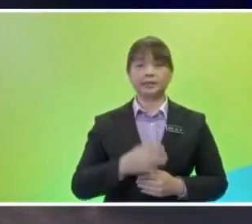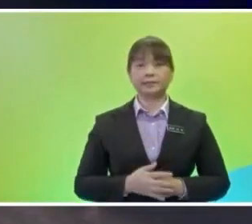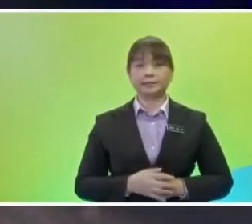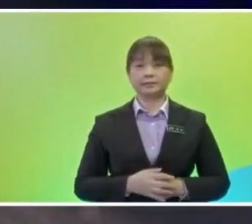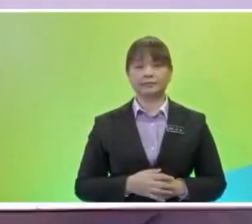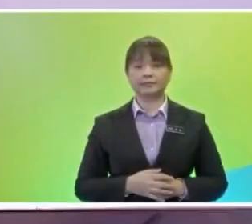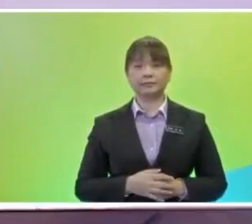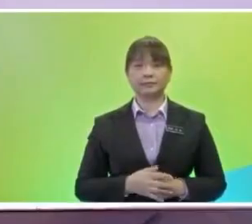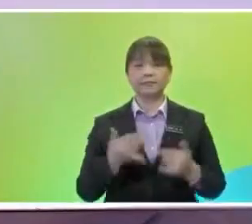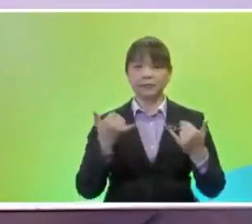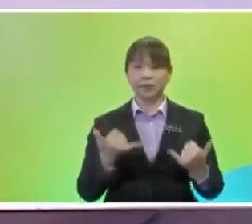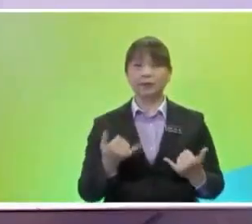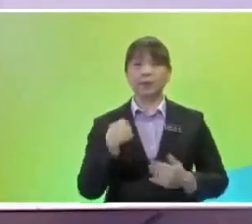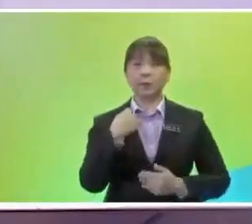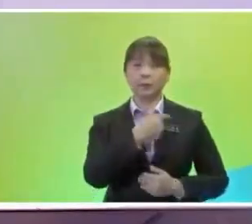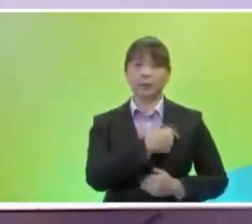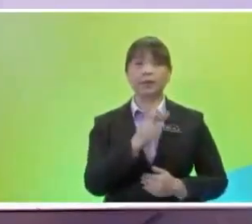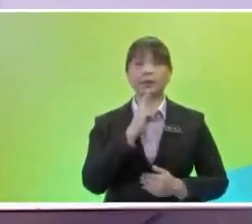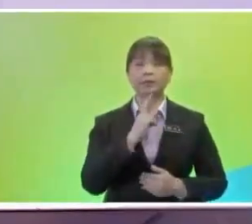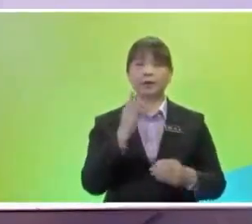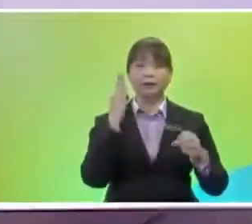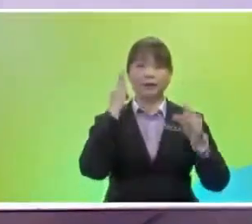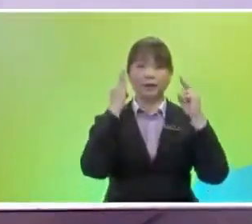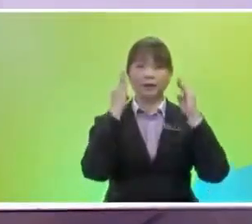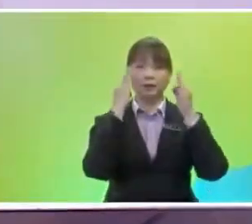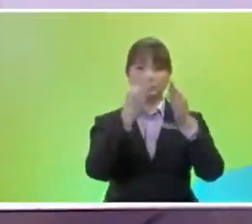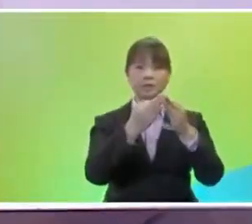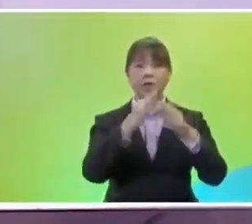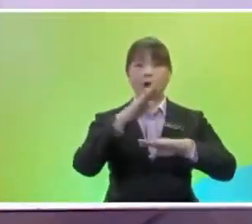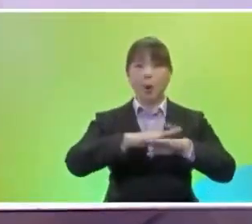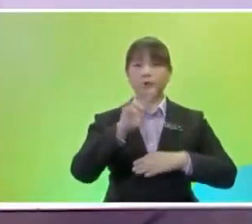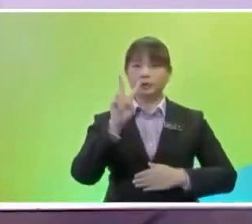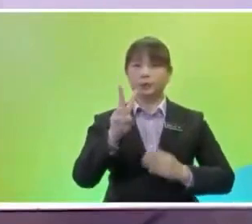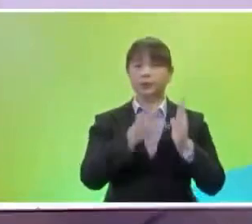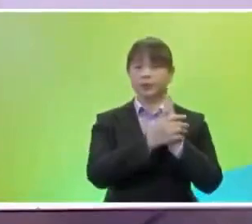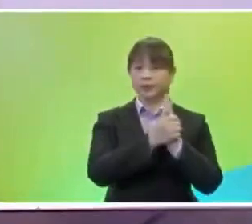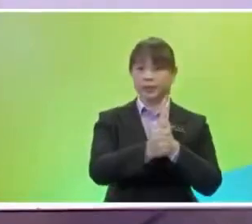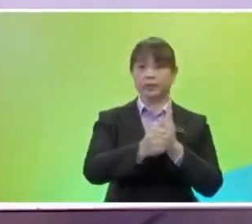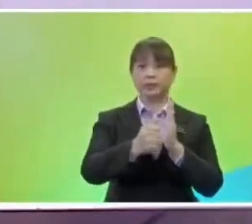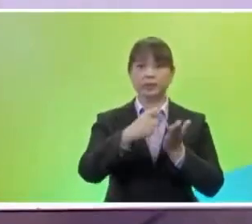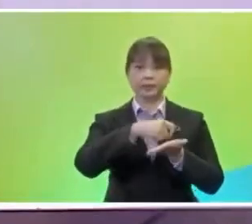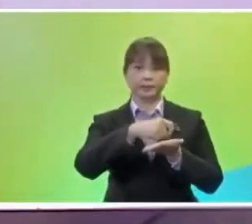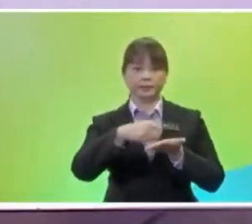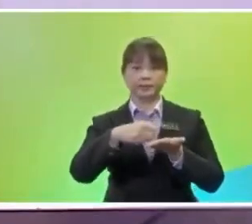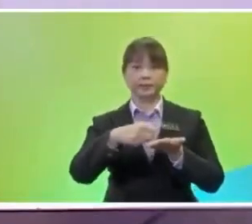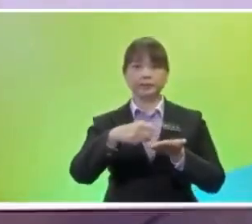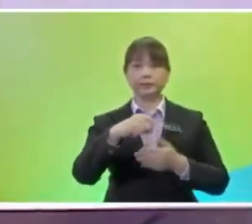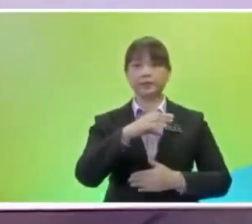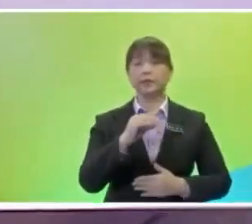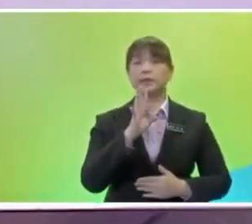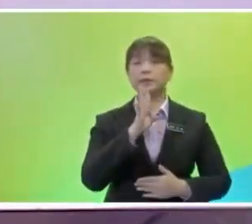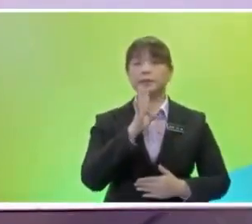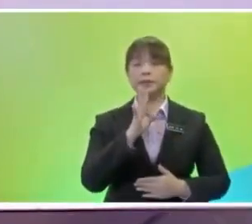Okay, so mm-hmm. today we are going to focus on 2 skills, writing and speaking. Mm-hmm. And we are going to start our lesson